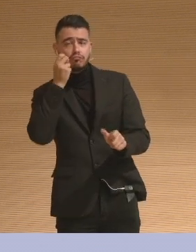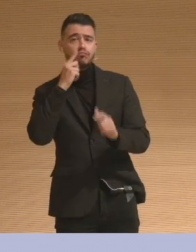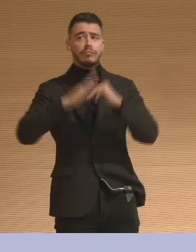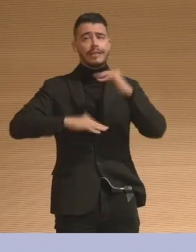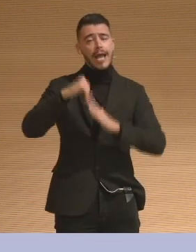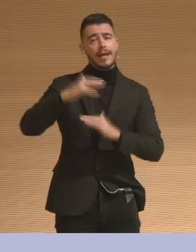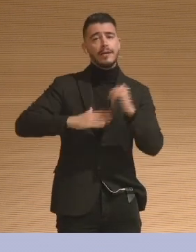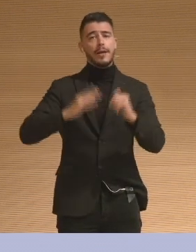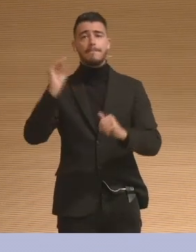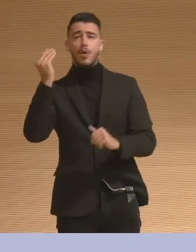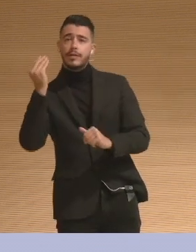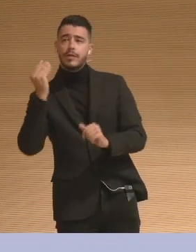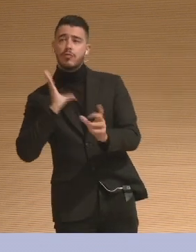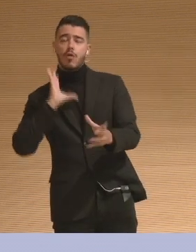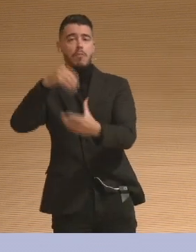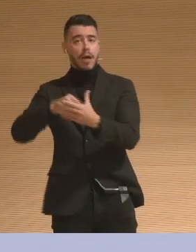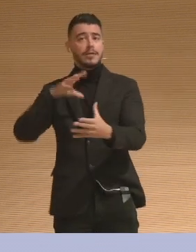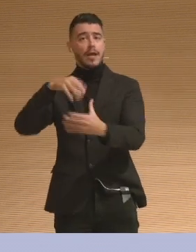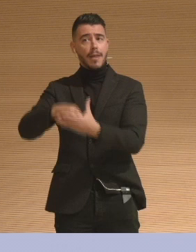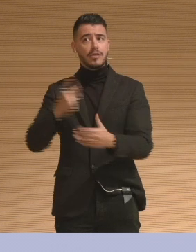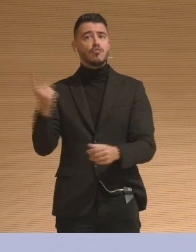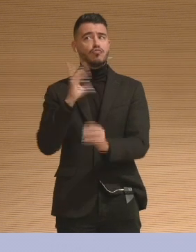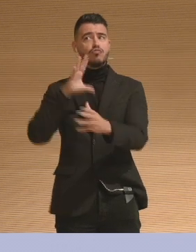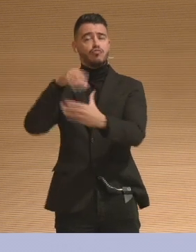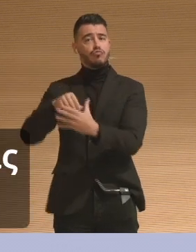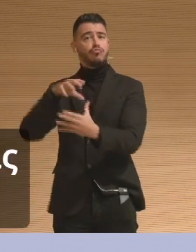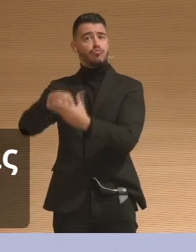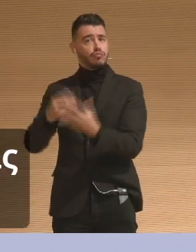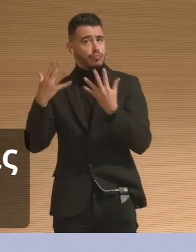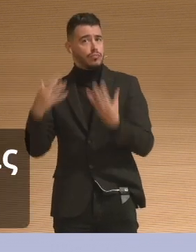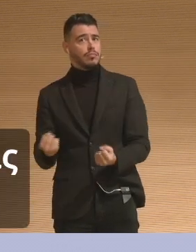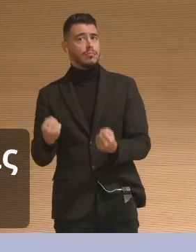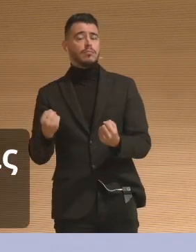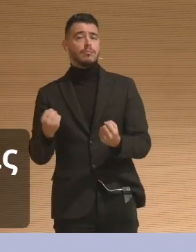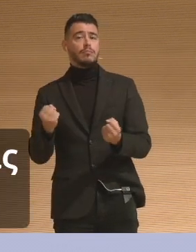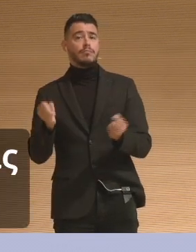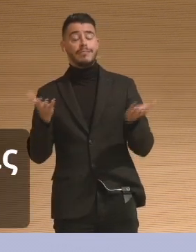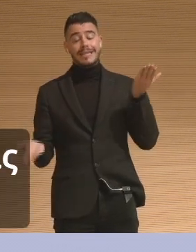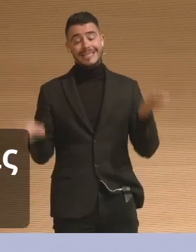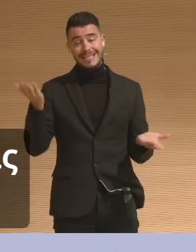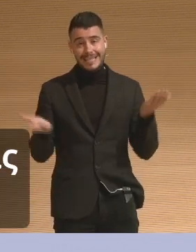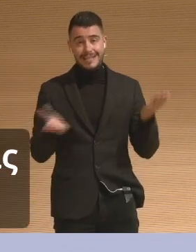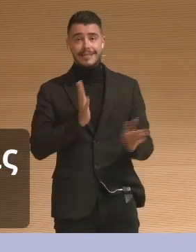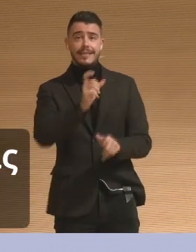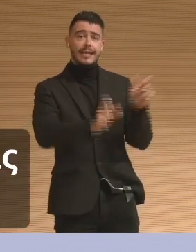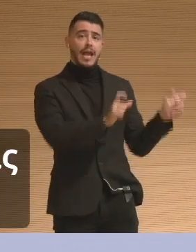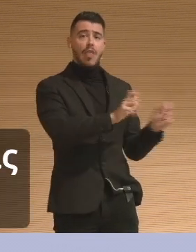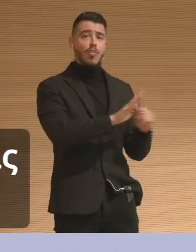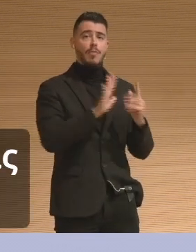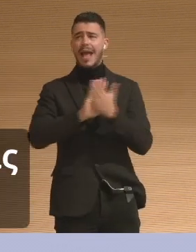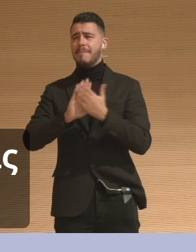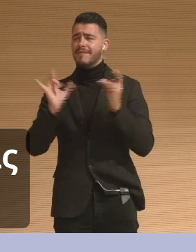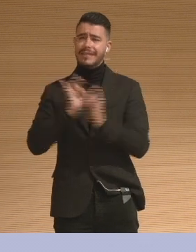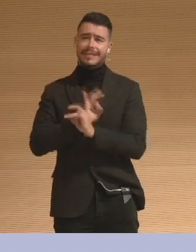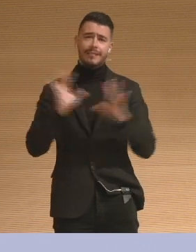in cognition, mental health, and physical activity between those who do and do not engage in the arts